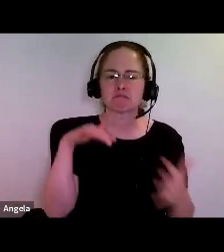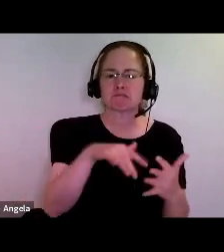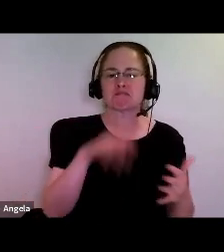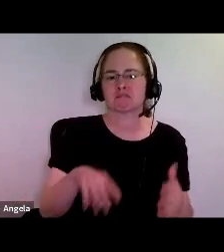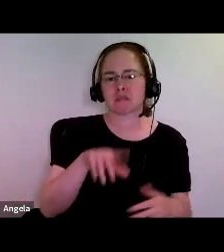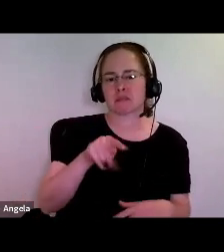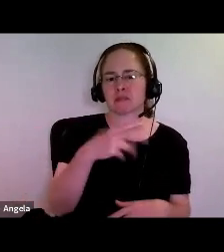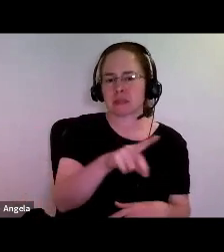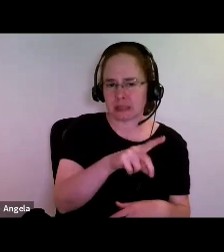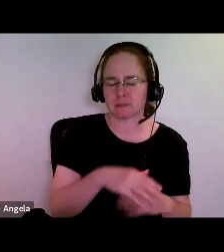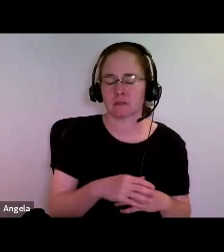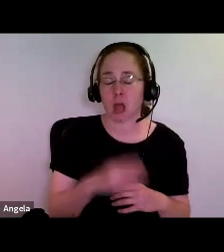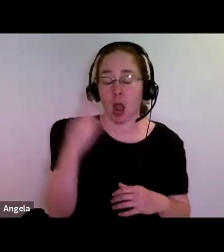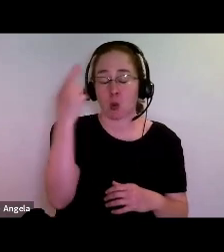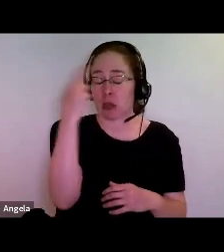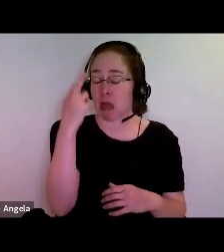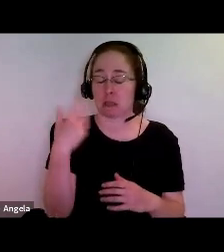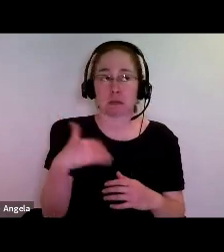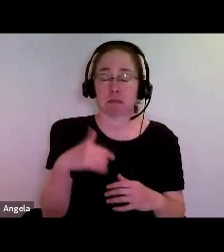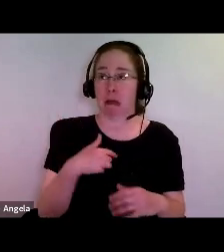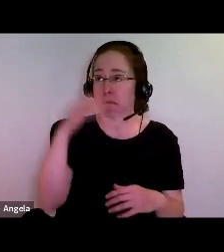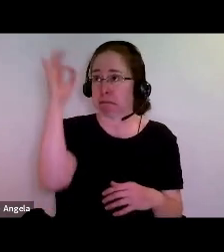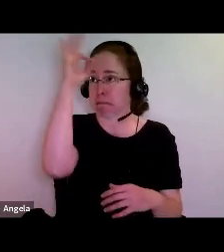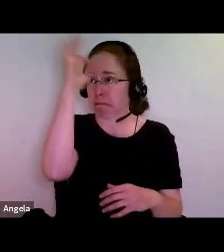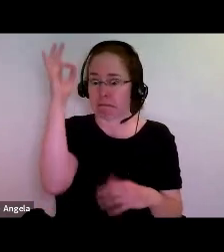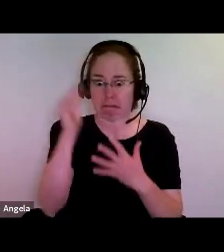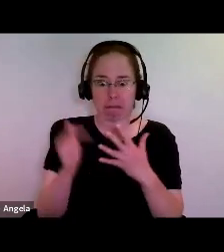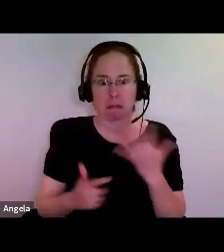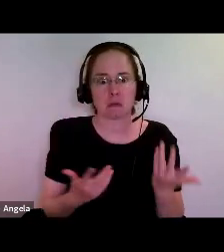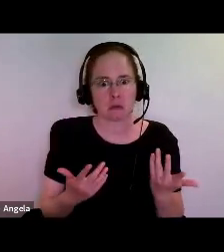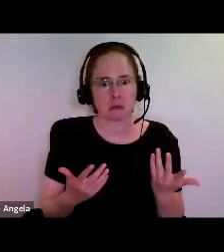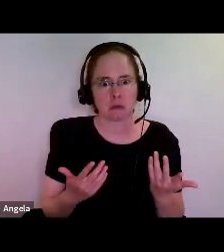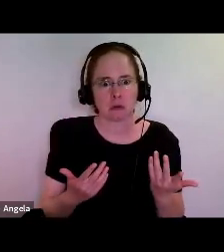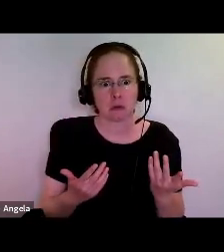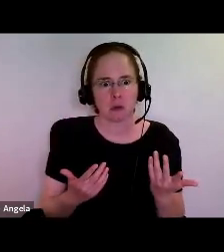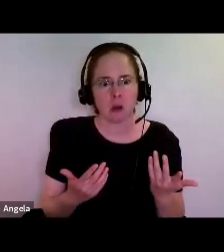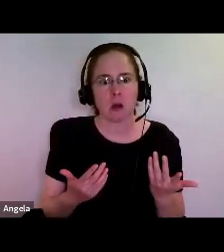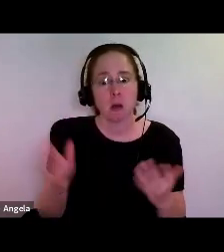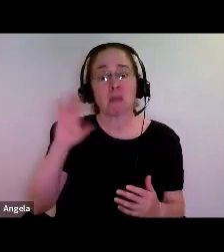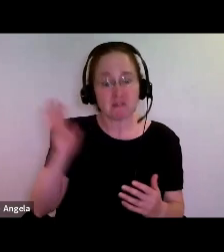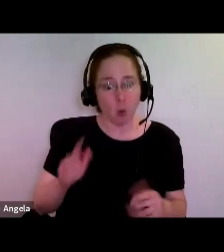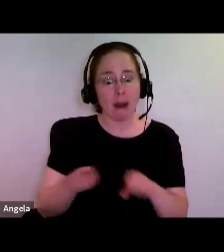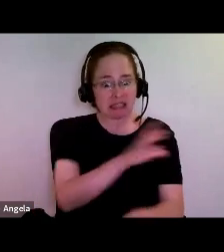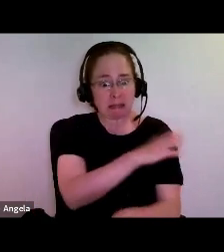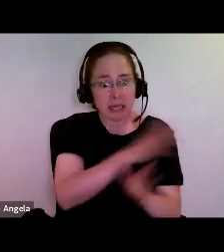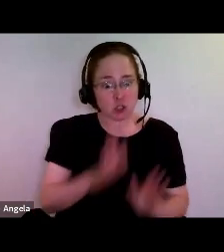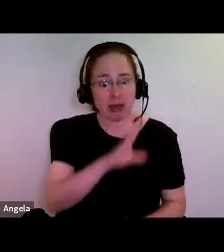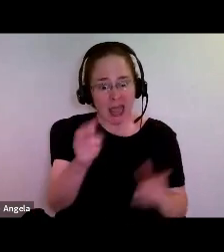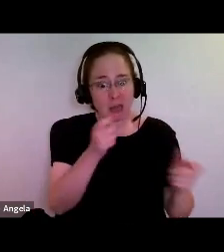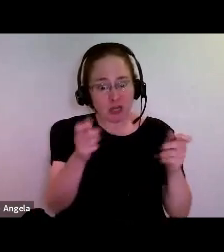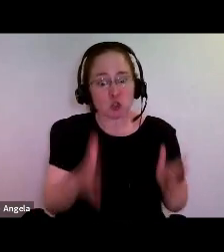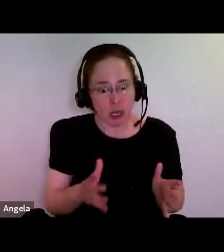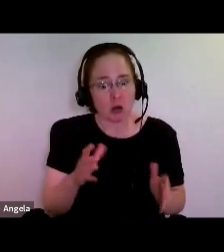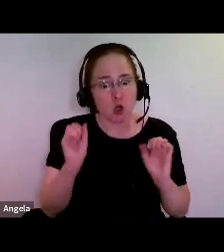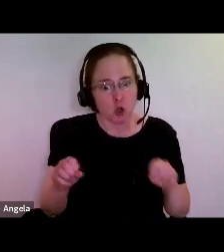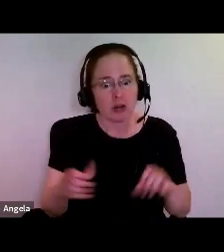realized just how much I didn't know and what a better job I could have done as a clinician and an administrator if I